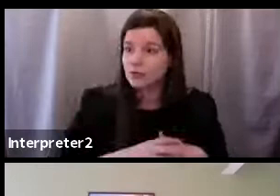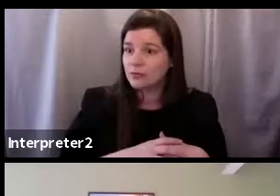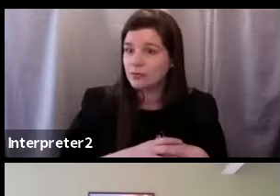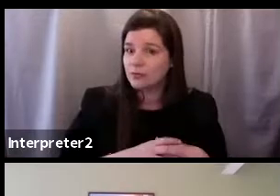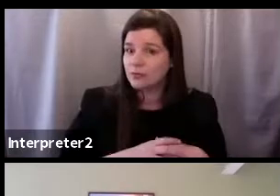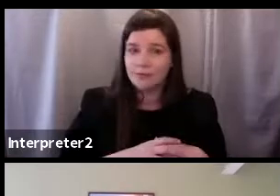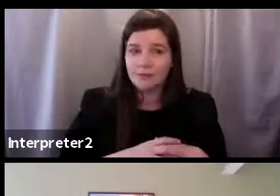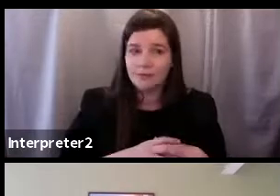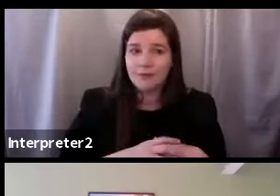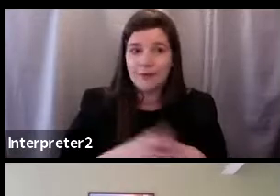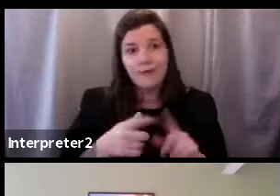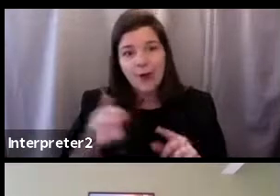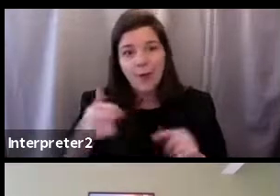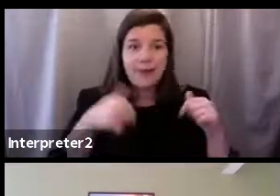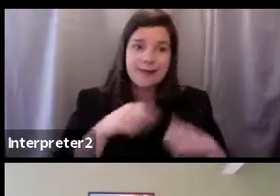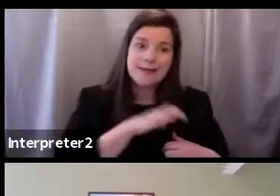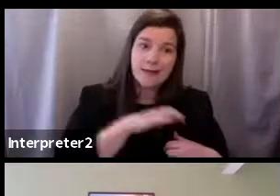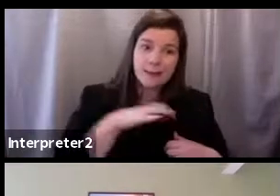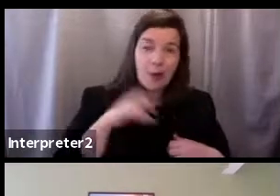committees?